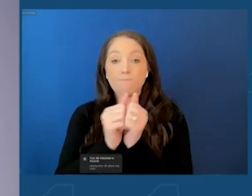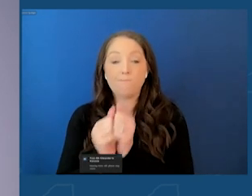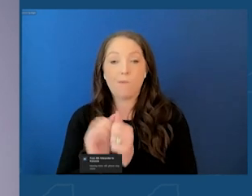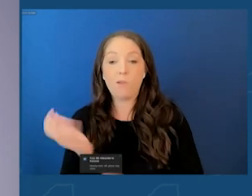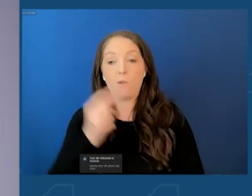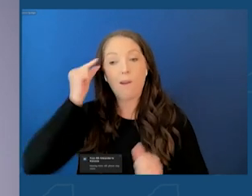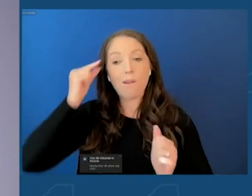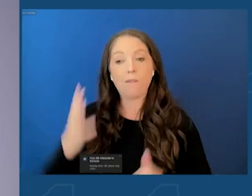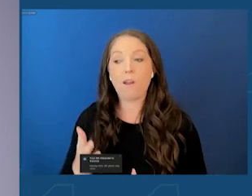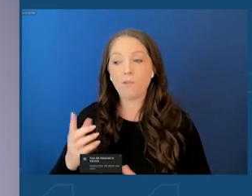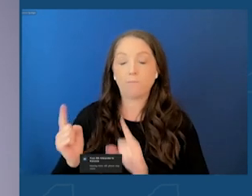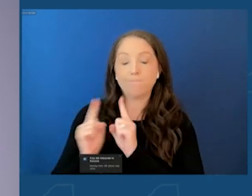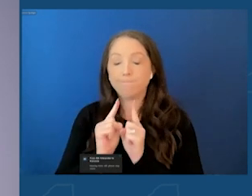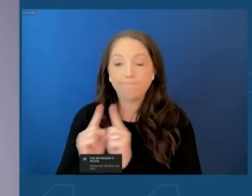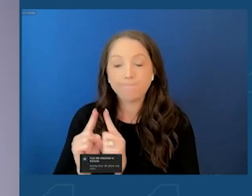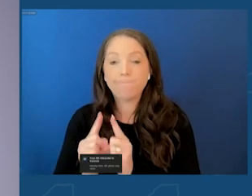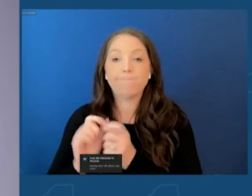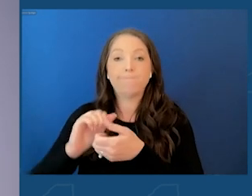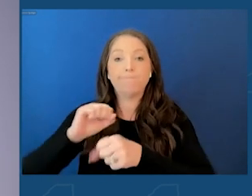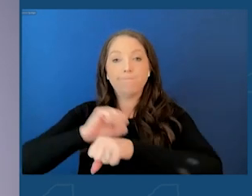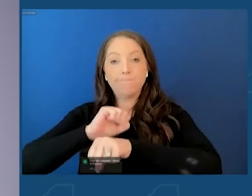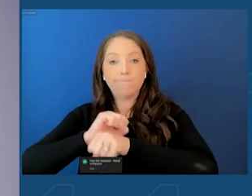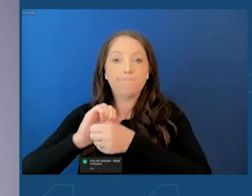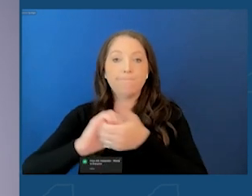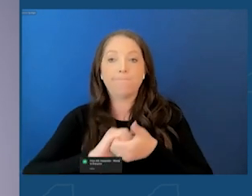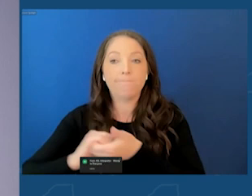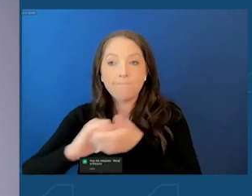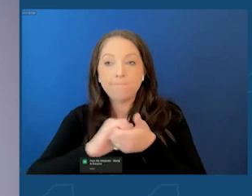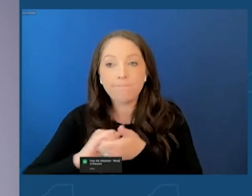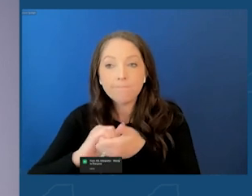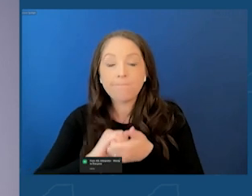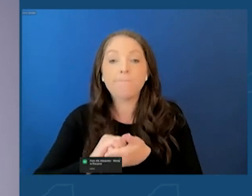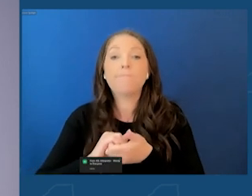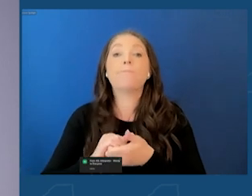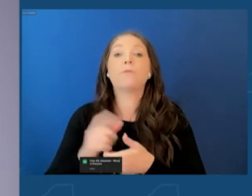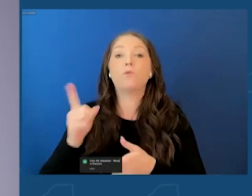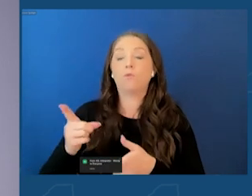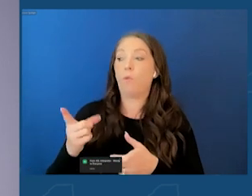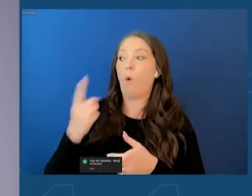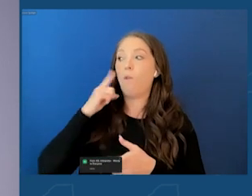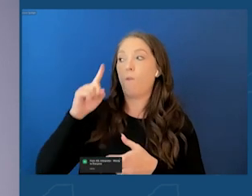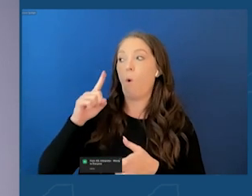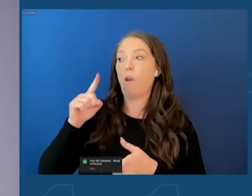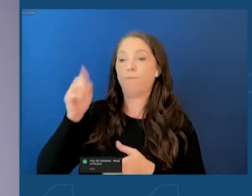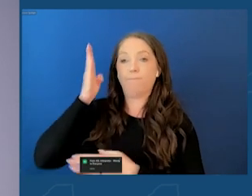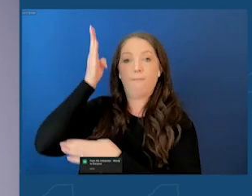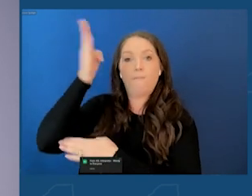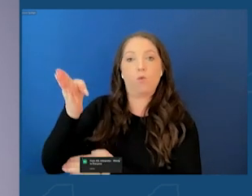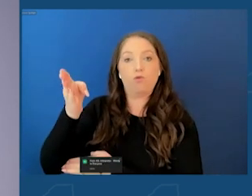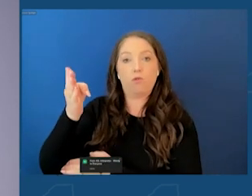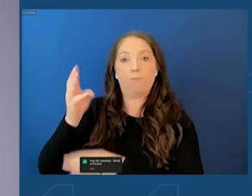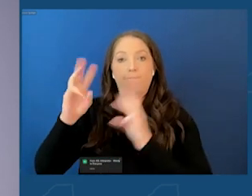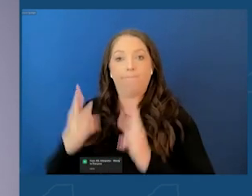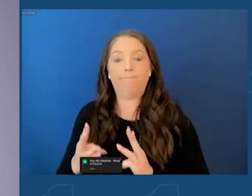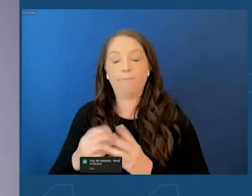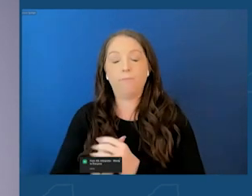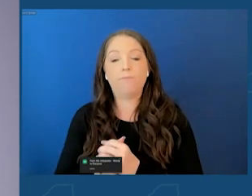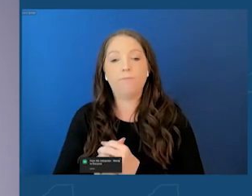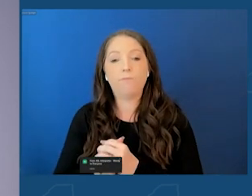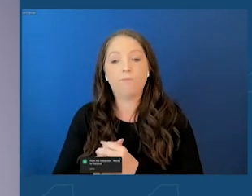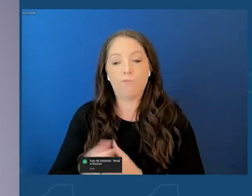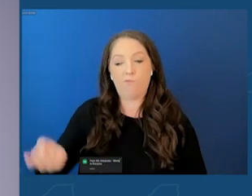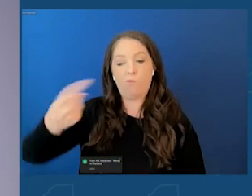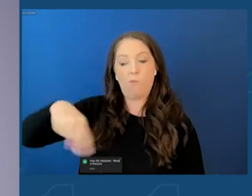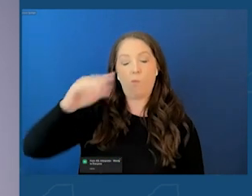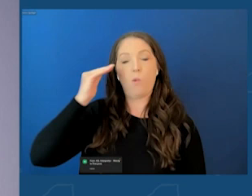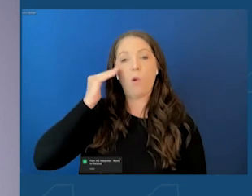hand to secure America's net zero future. They know, like you and I, that that future